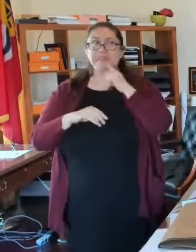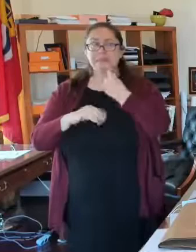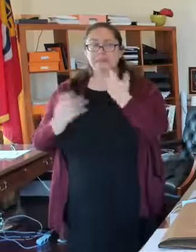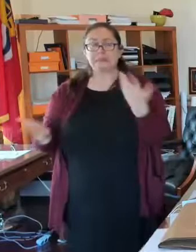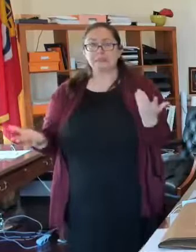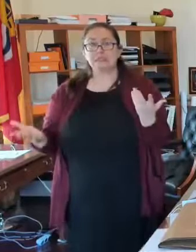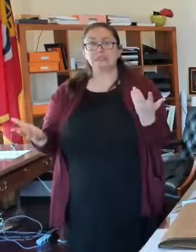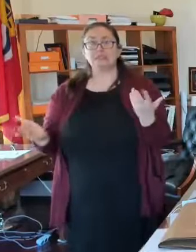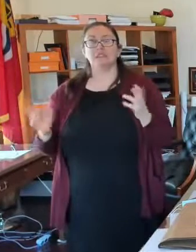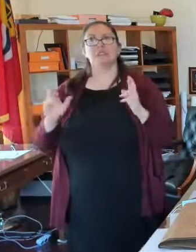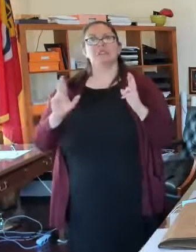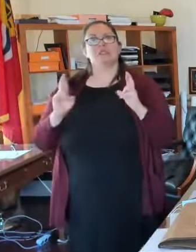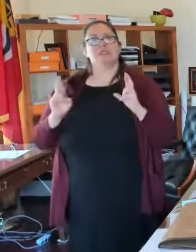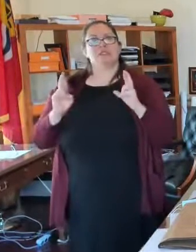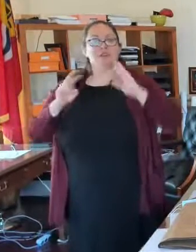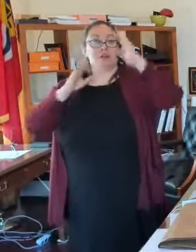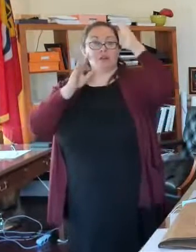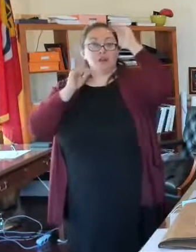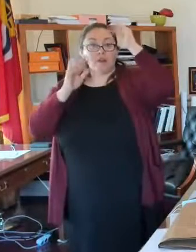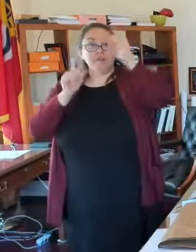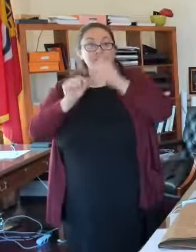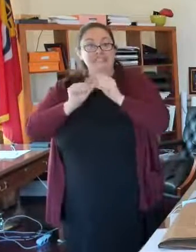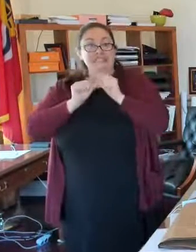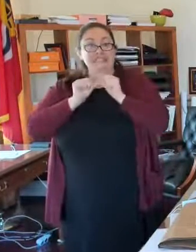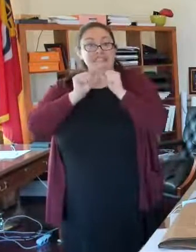know, fingers crossed that that continues,